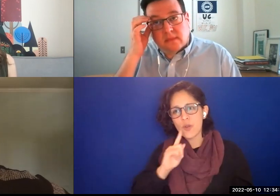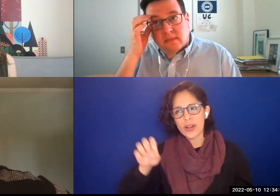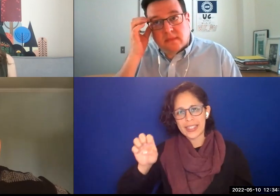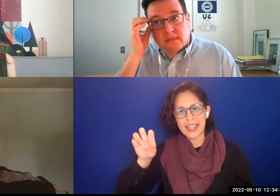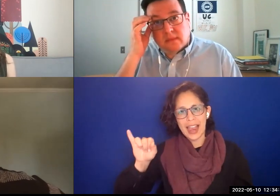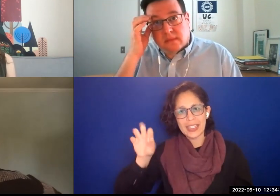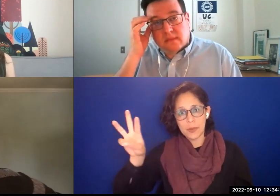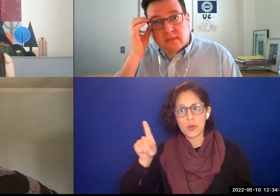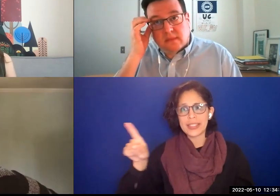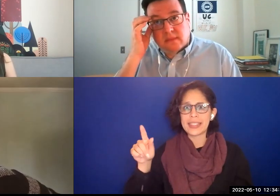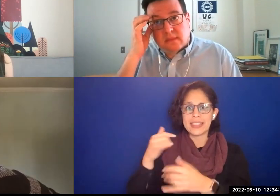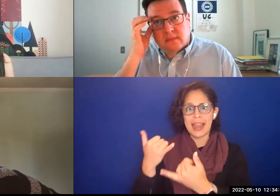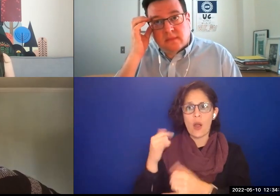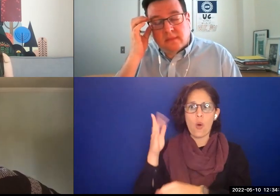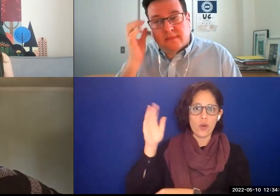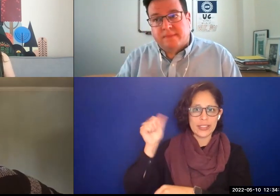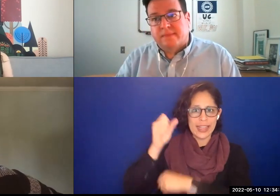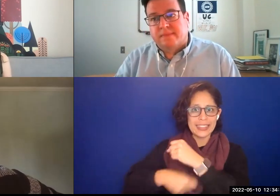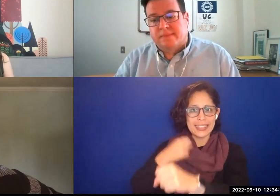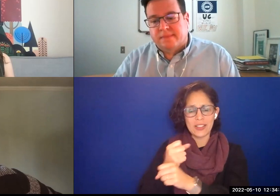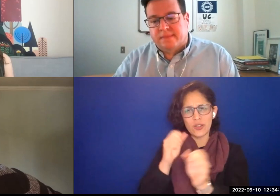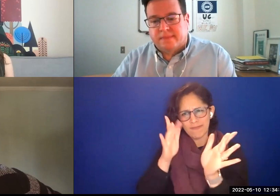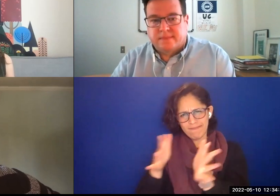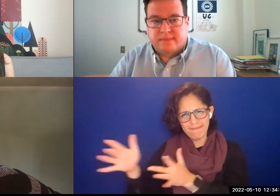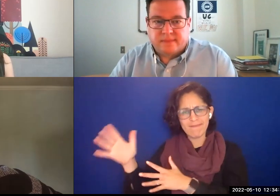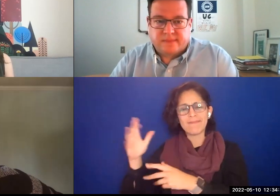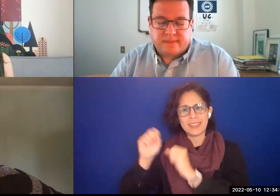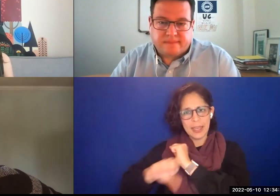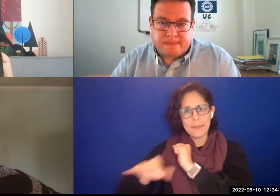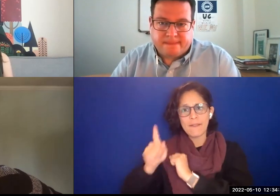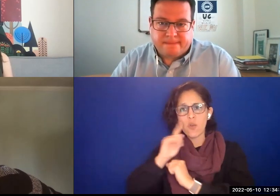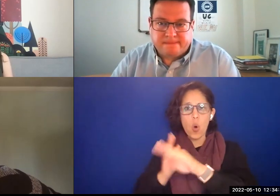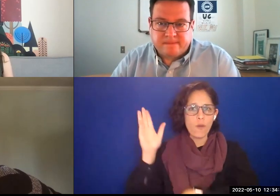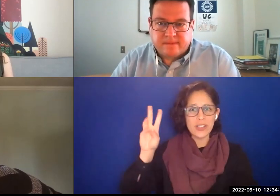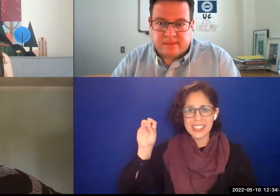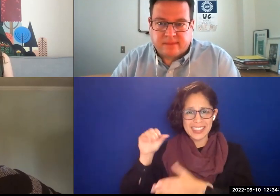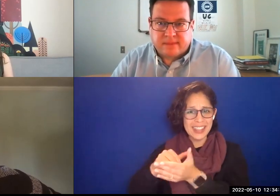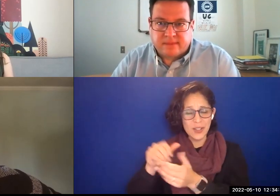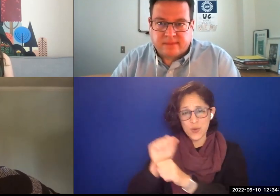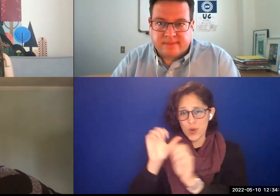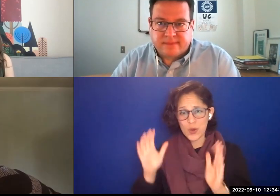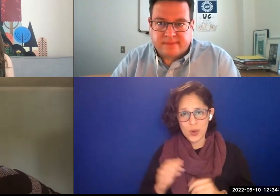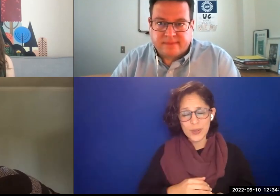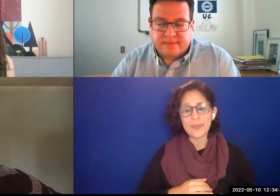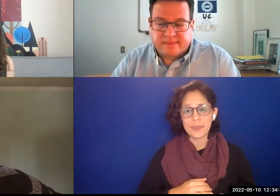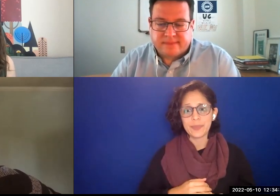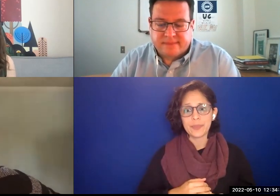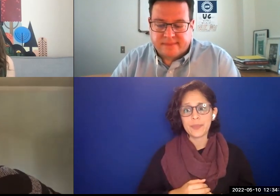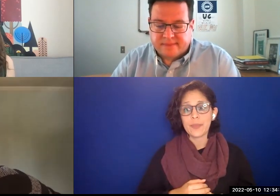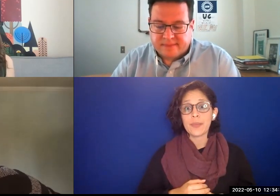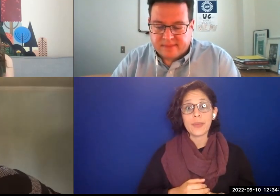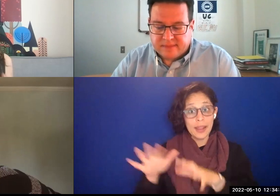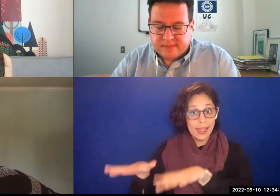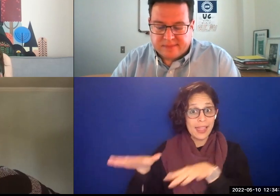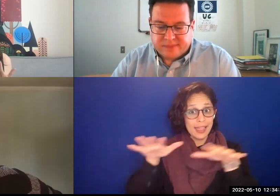decade, helping to lead successful organizing campaigns for more than 60,000 workers. He left the United